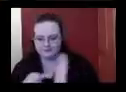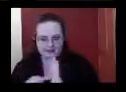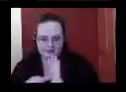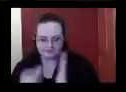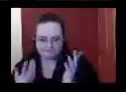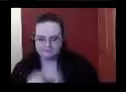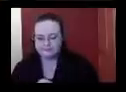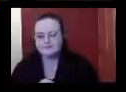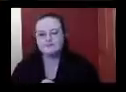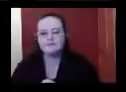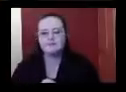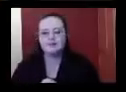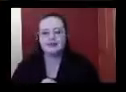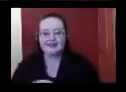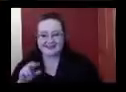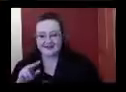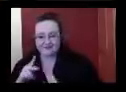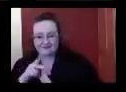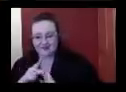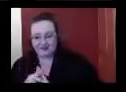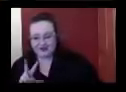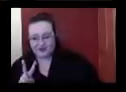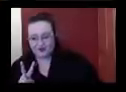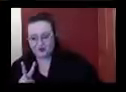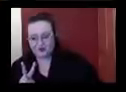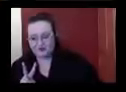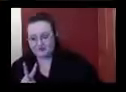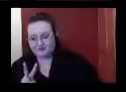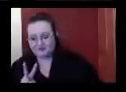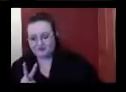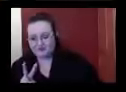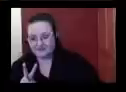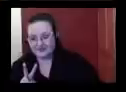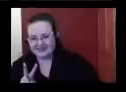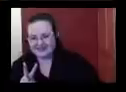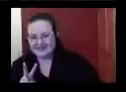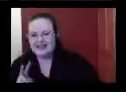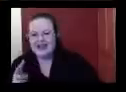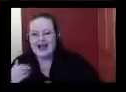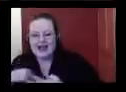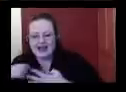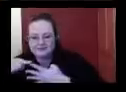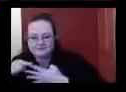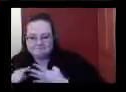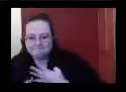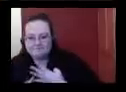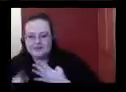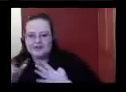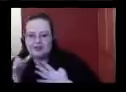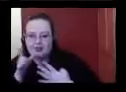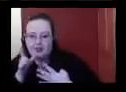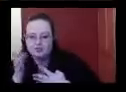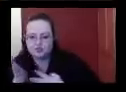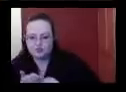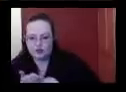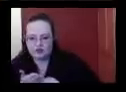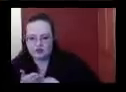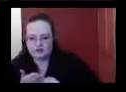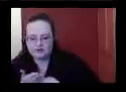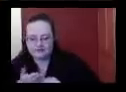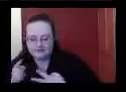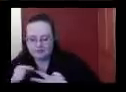of time, our schools will be structured to have 4 separate lunch periods. So they'll